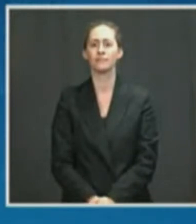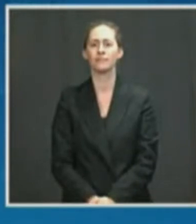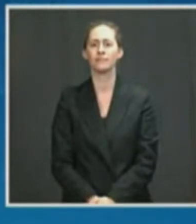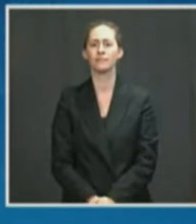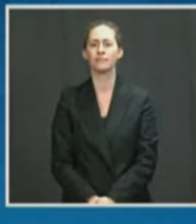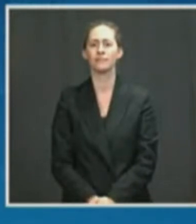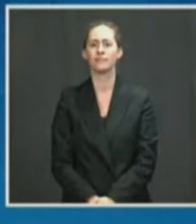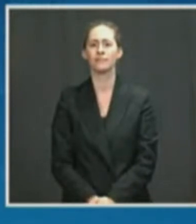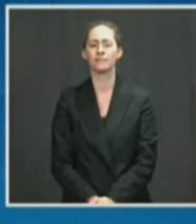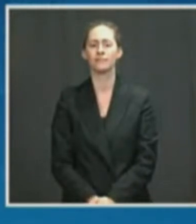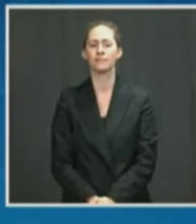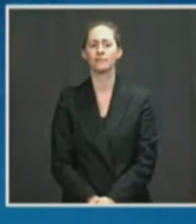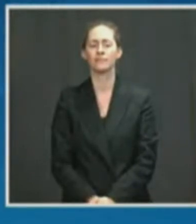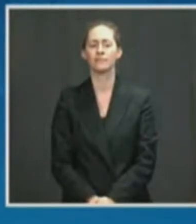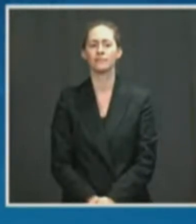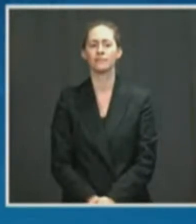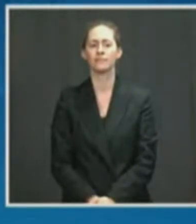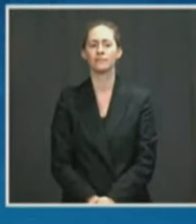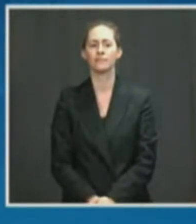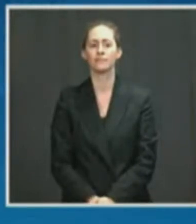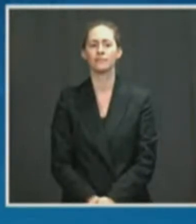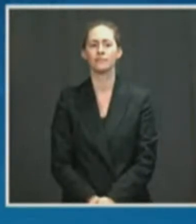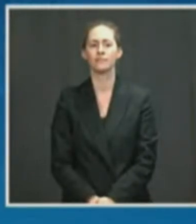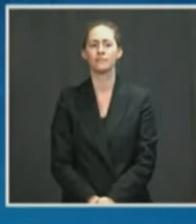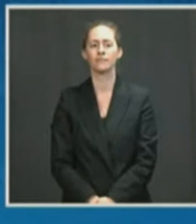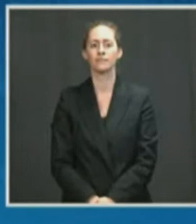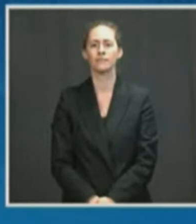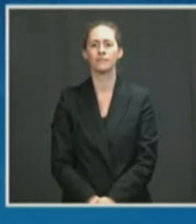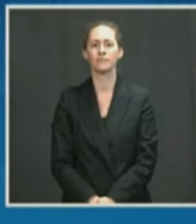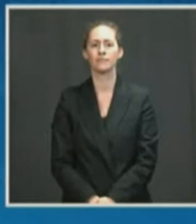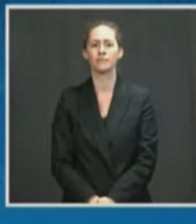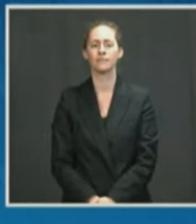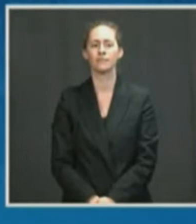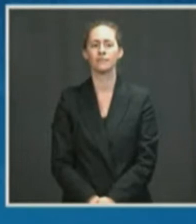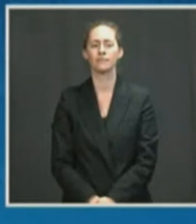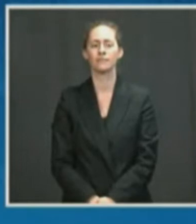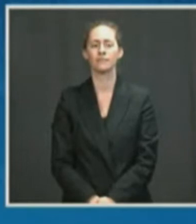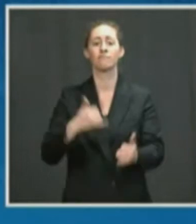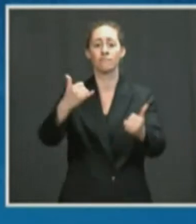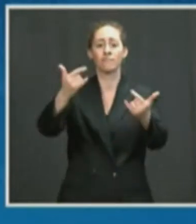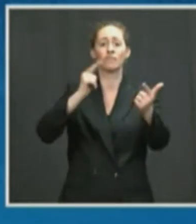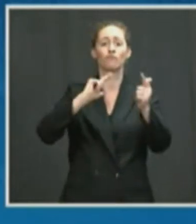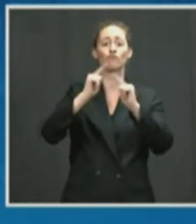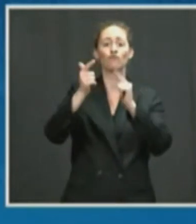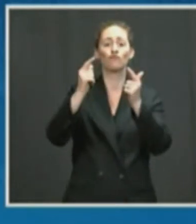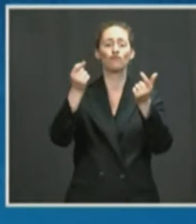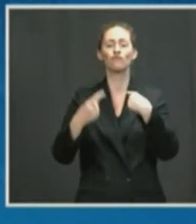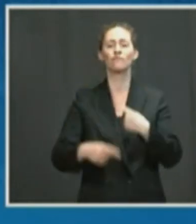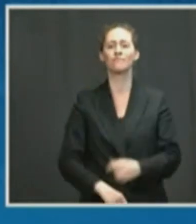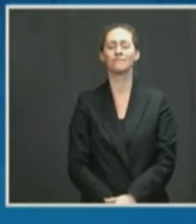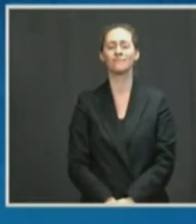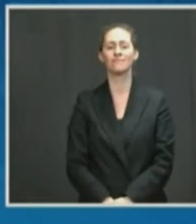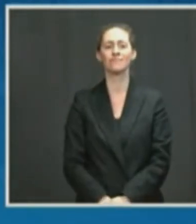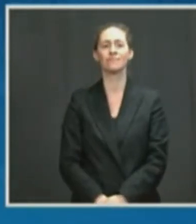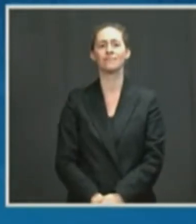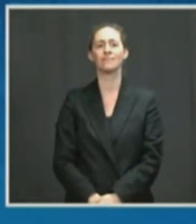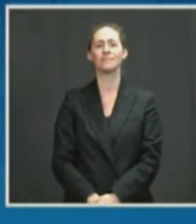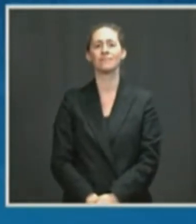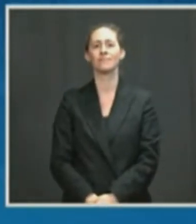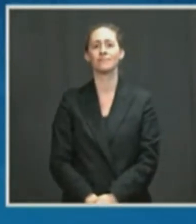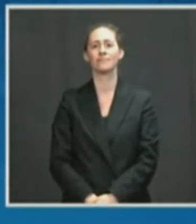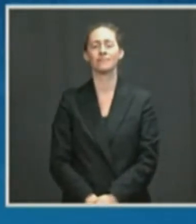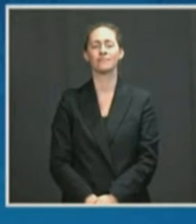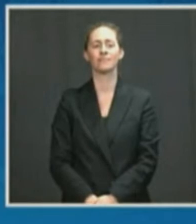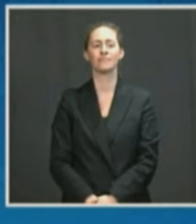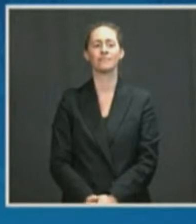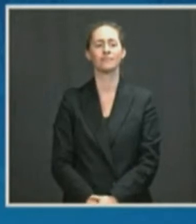And now we leave room for questions and answers of Ms. Hillary Sanders. And the Secretary of Social Communication of the